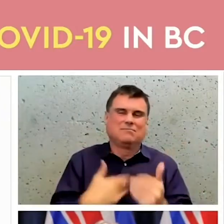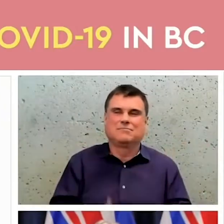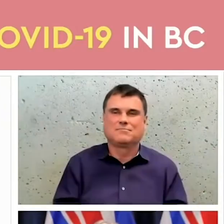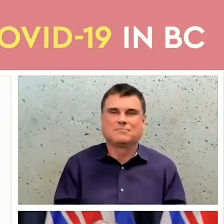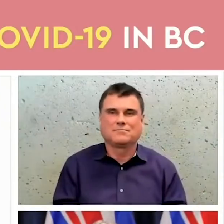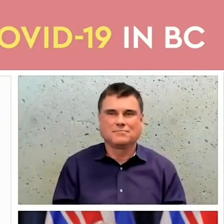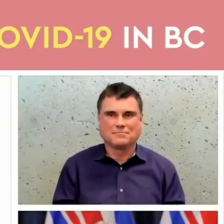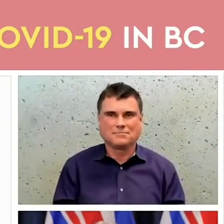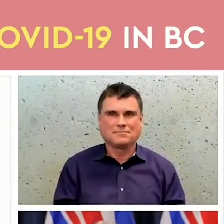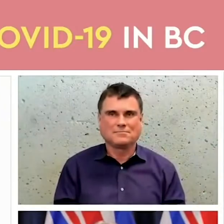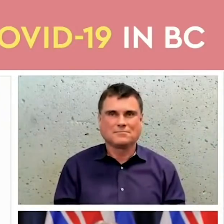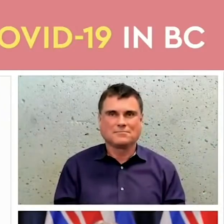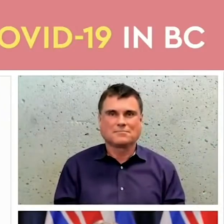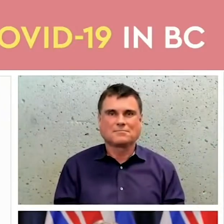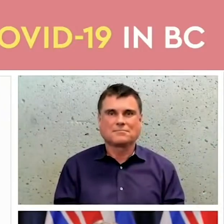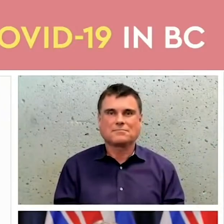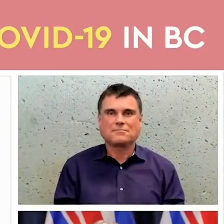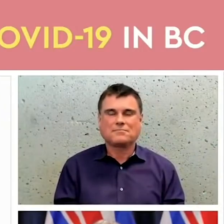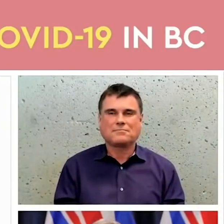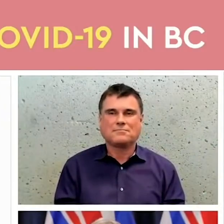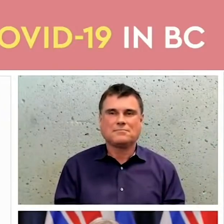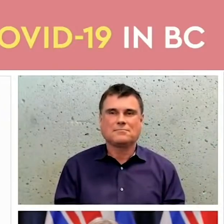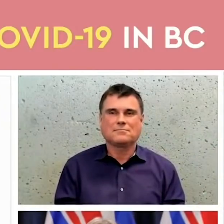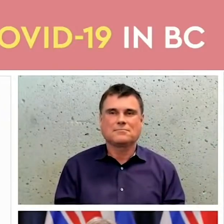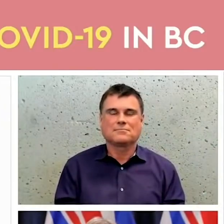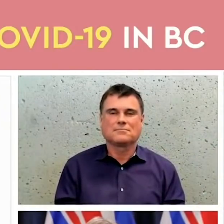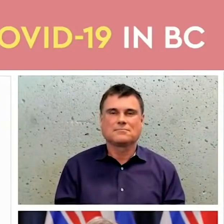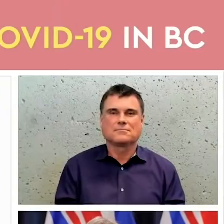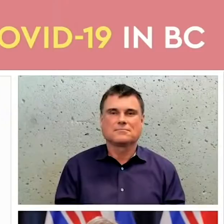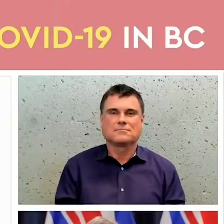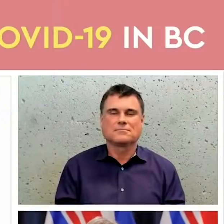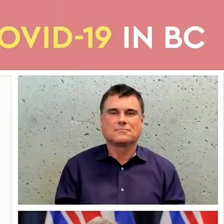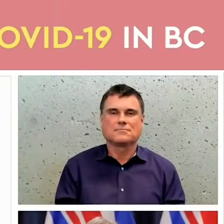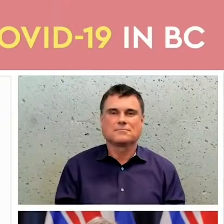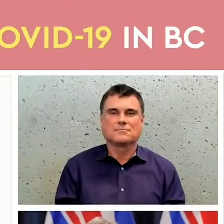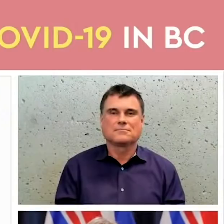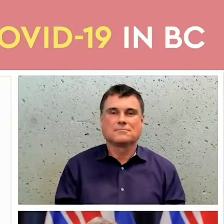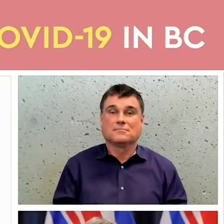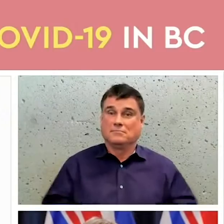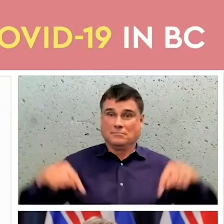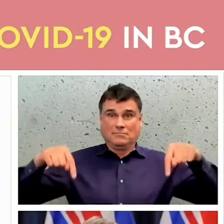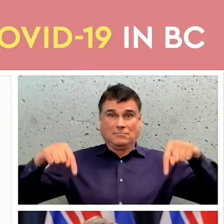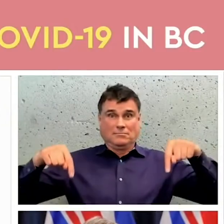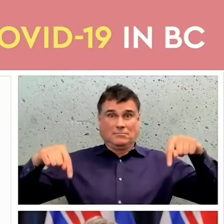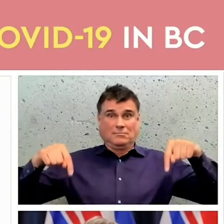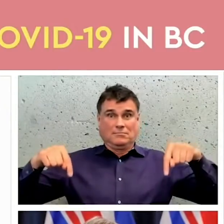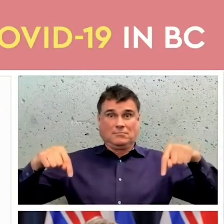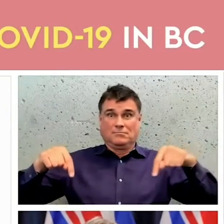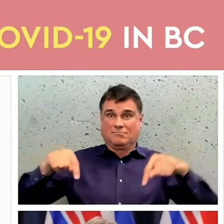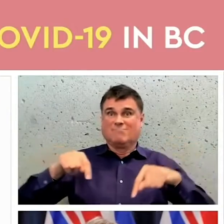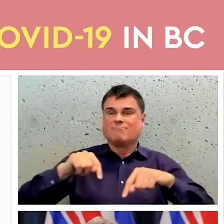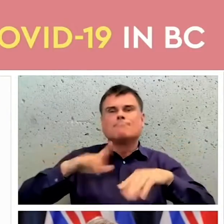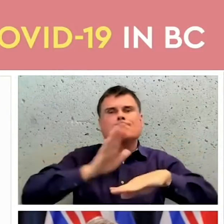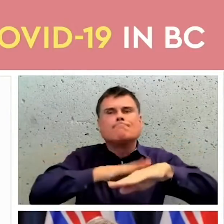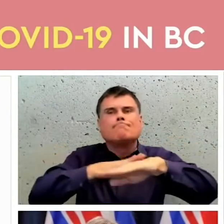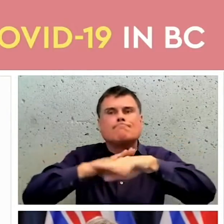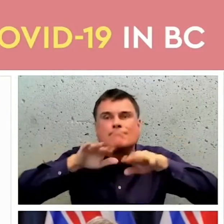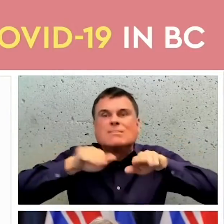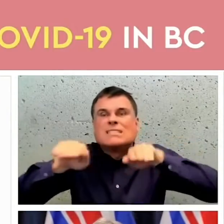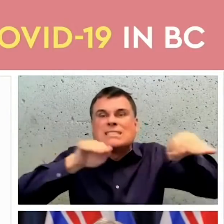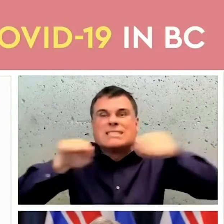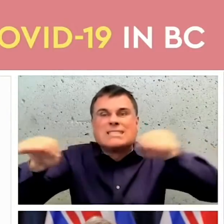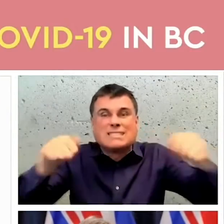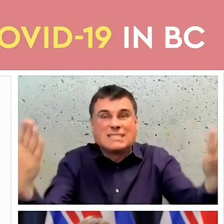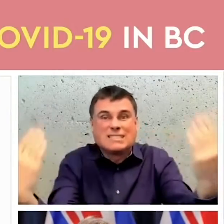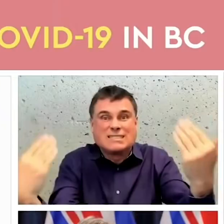a basic, really important part of this campaign is whether it's a unique clinic or